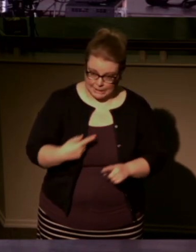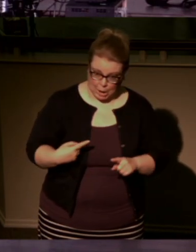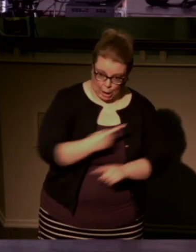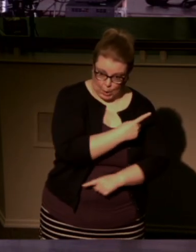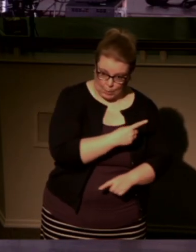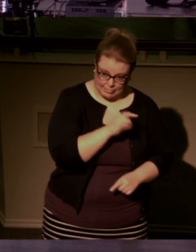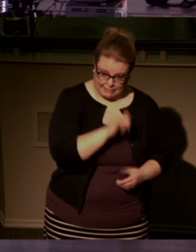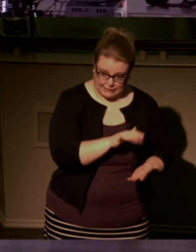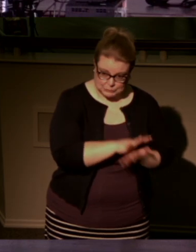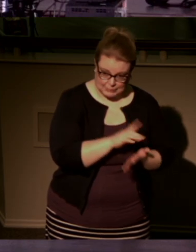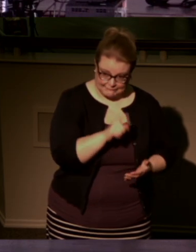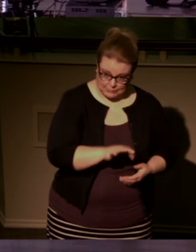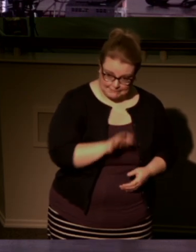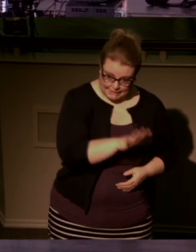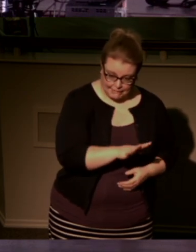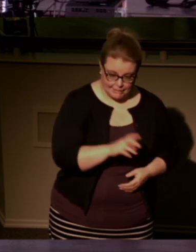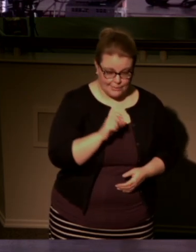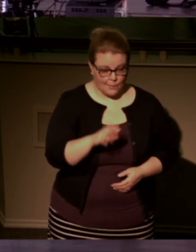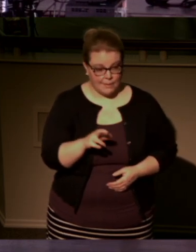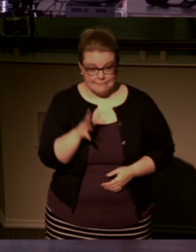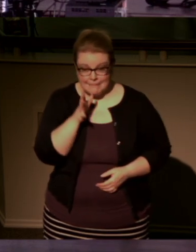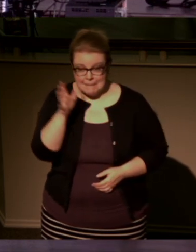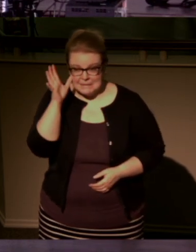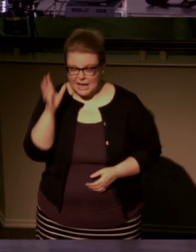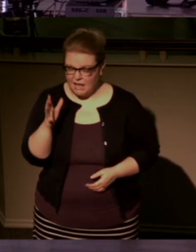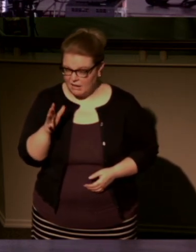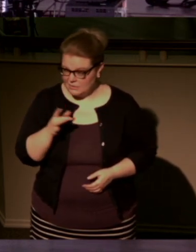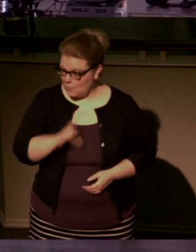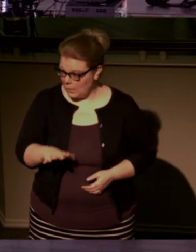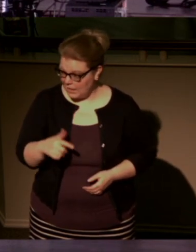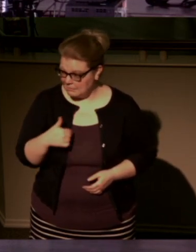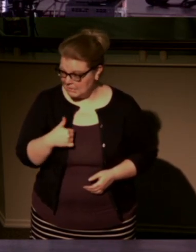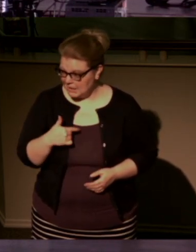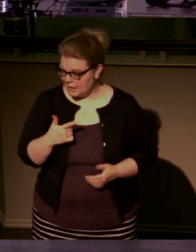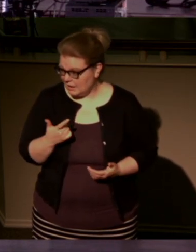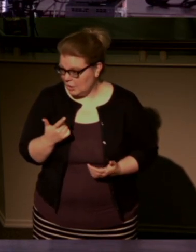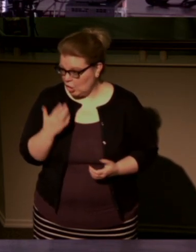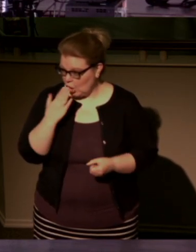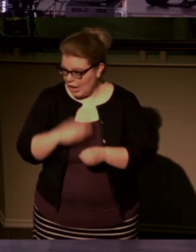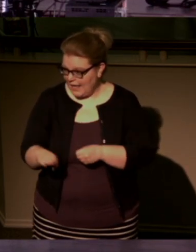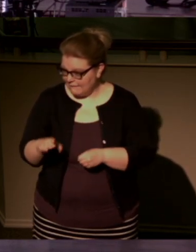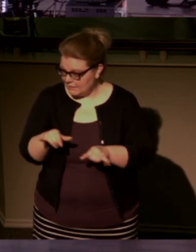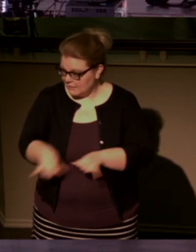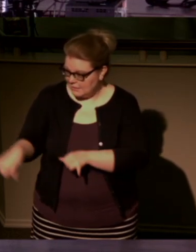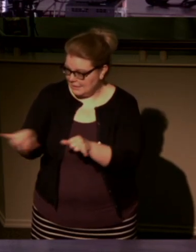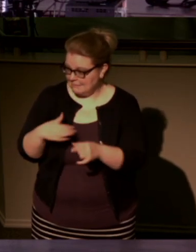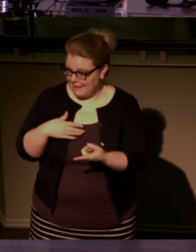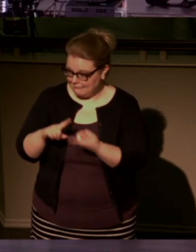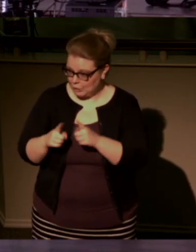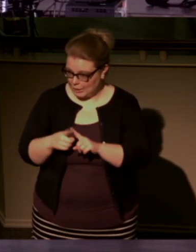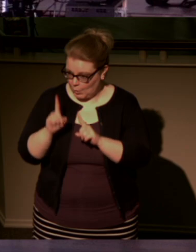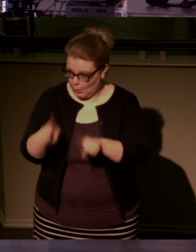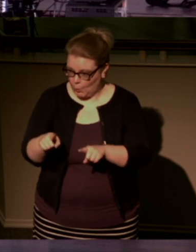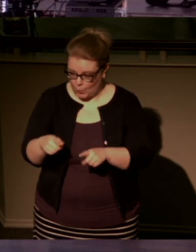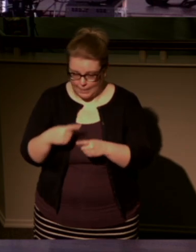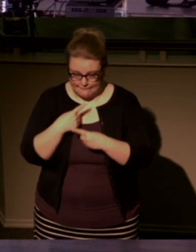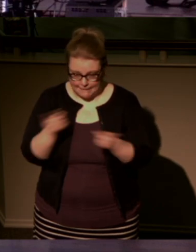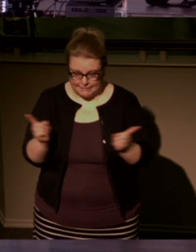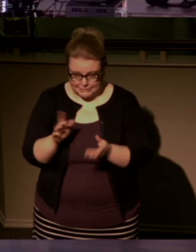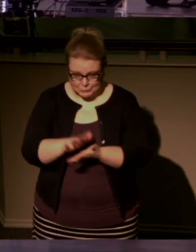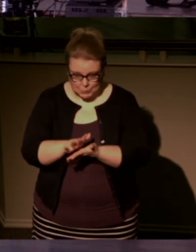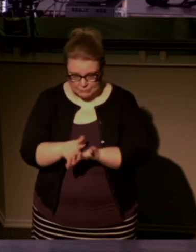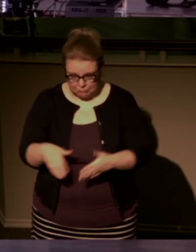it, or whether mom and dad just dislike them at the same level that all their friends' parents dislike those